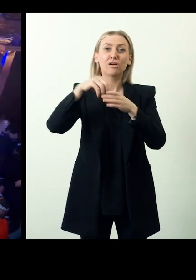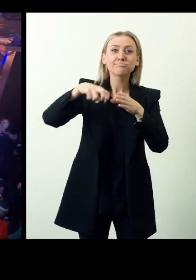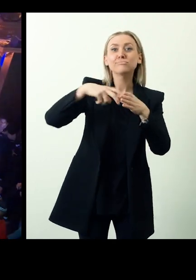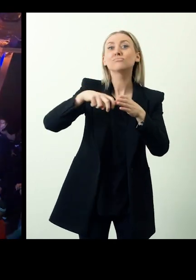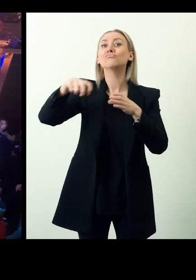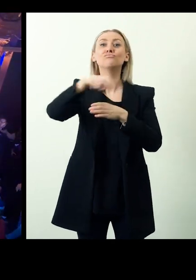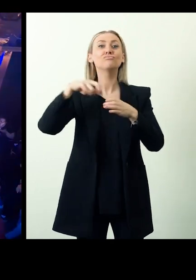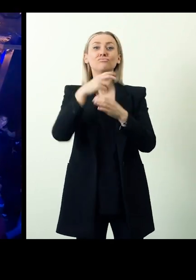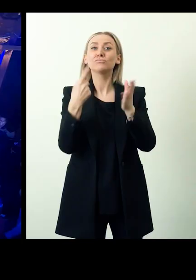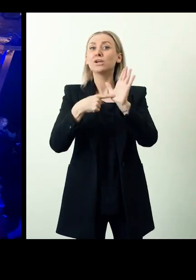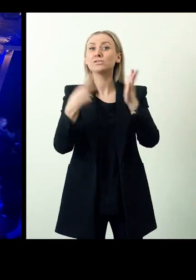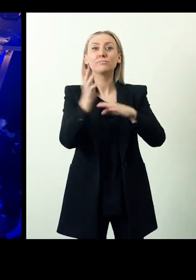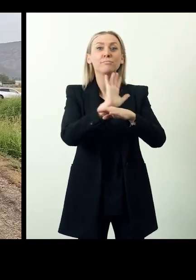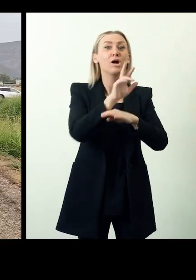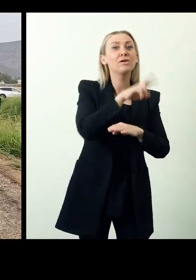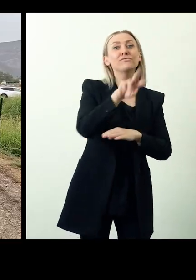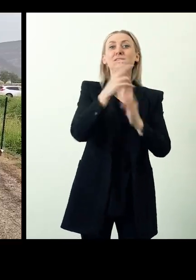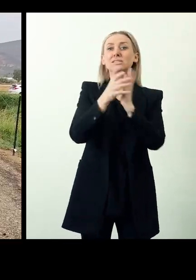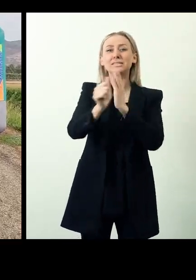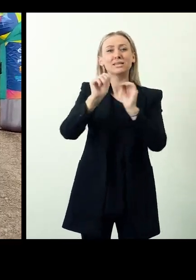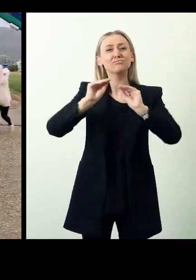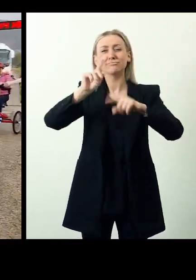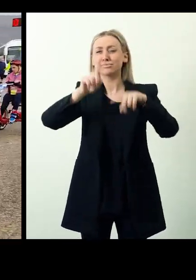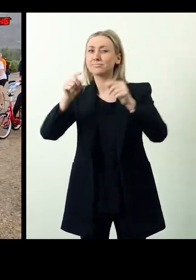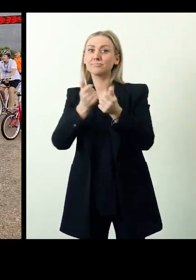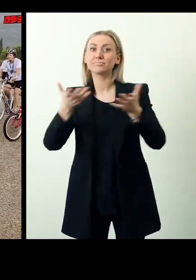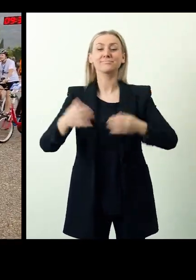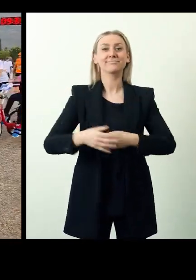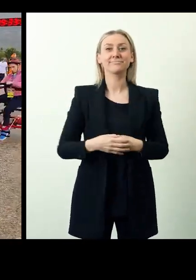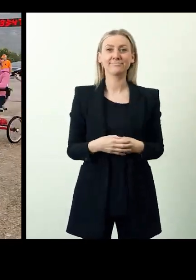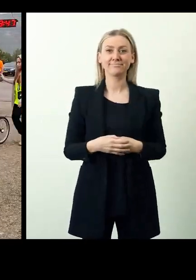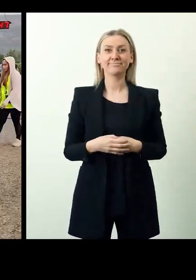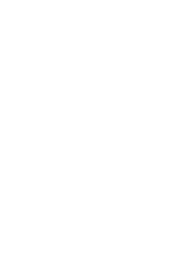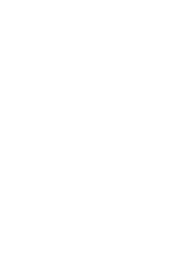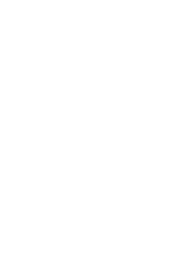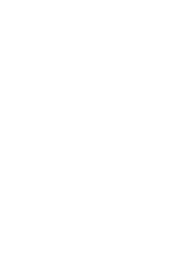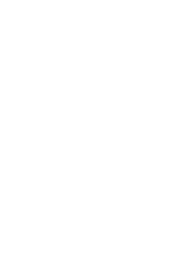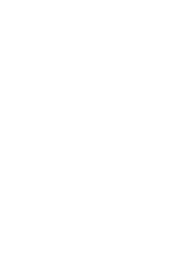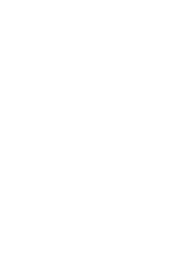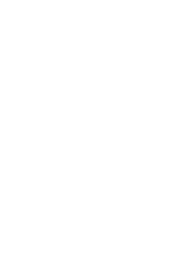Activities take place on and offline, and range from visits to the cinema to skills training.